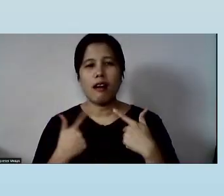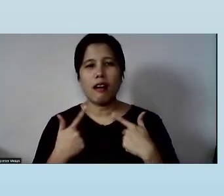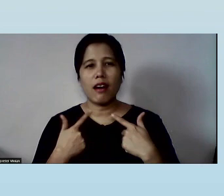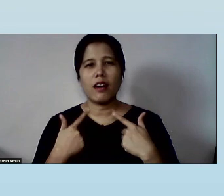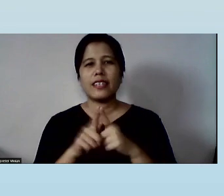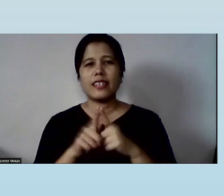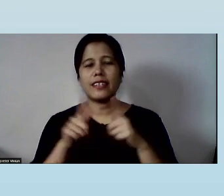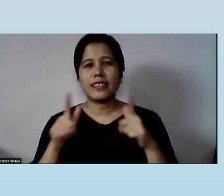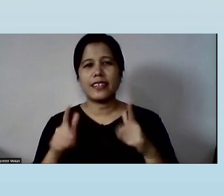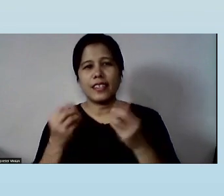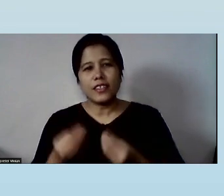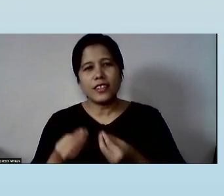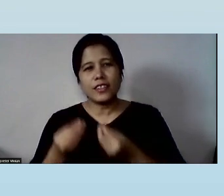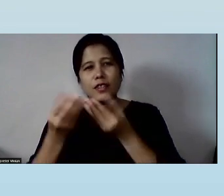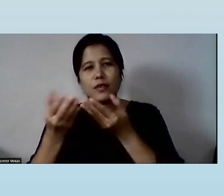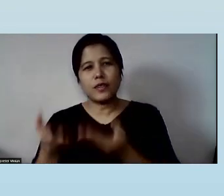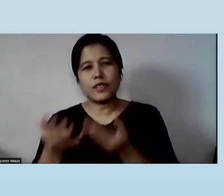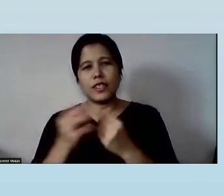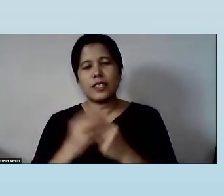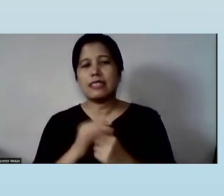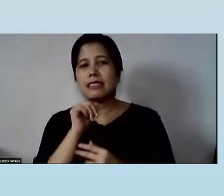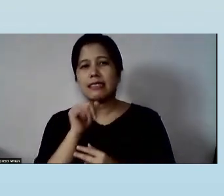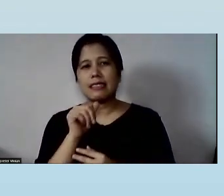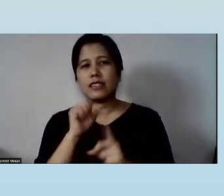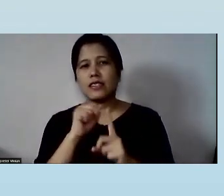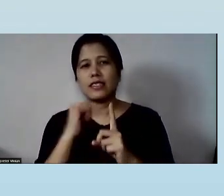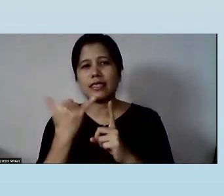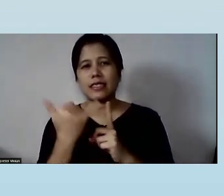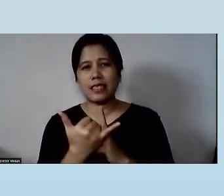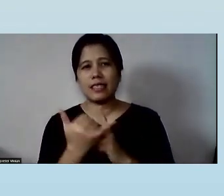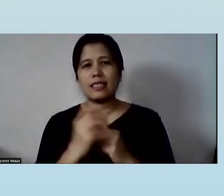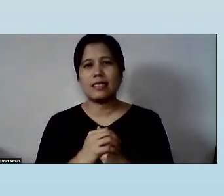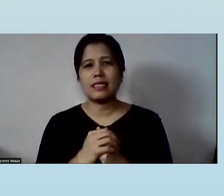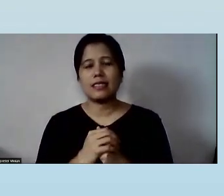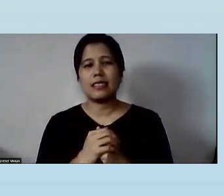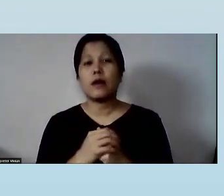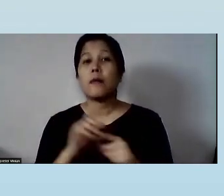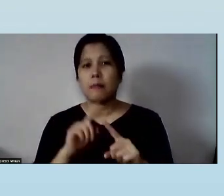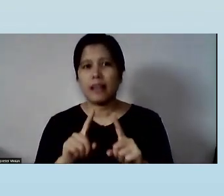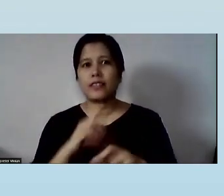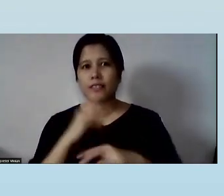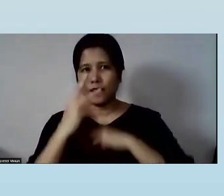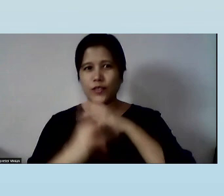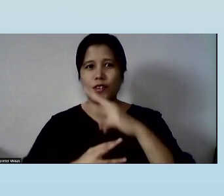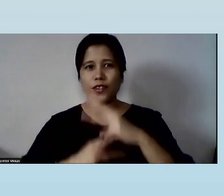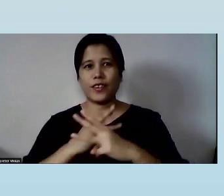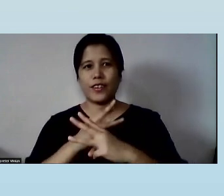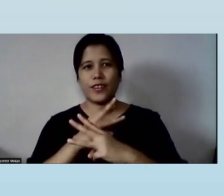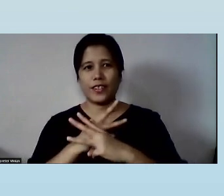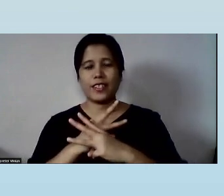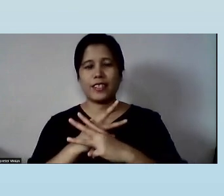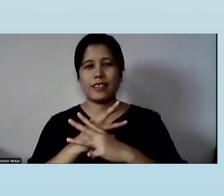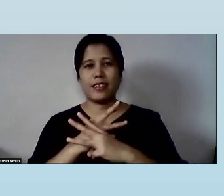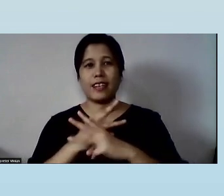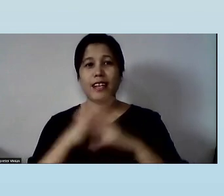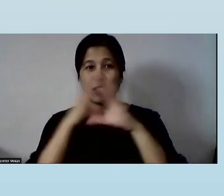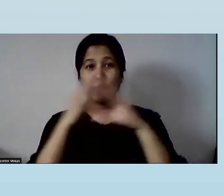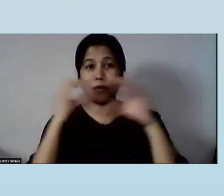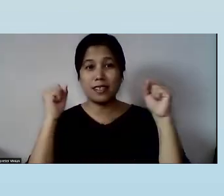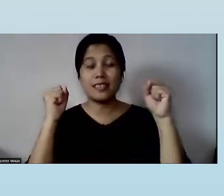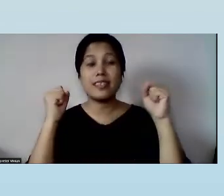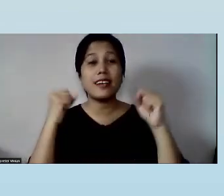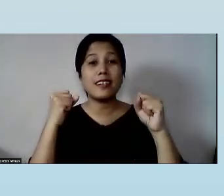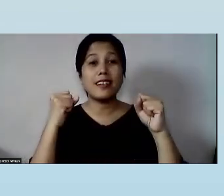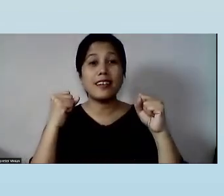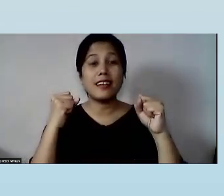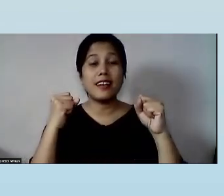great contributions not to society and to the world, right? Our president has mentioned earlier